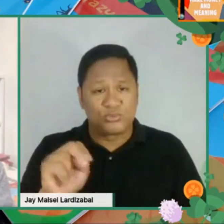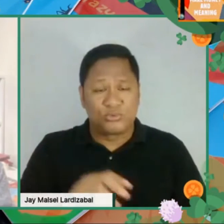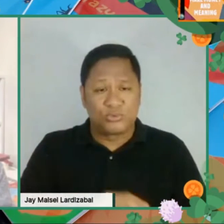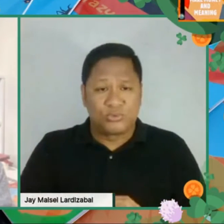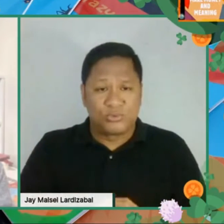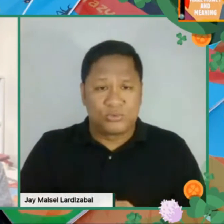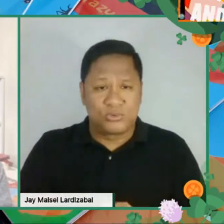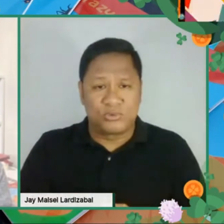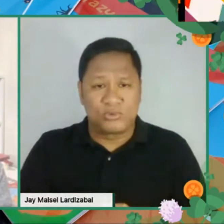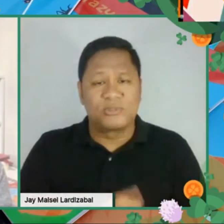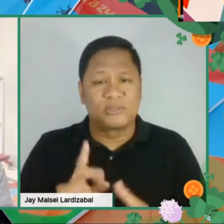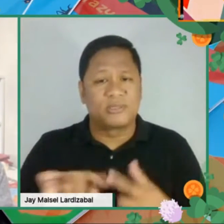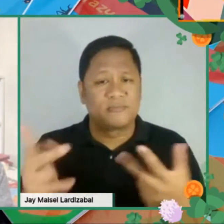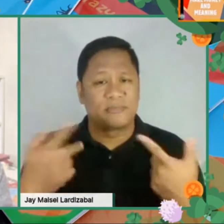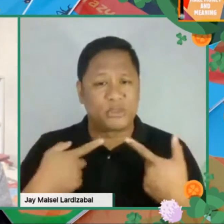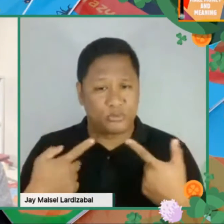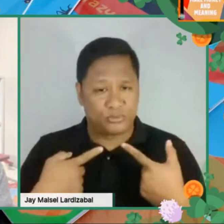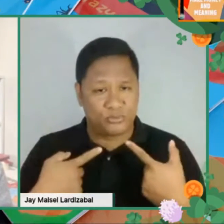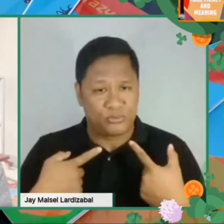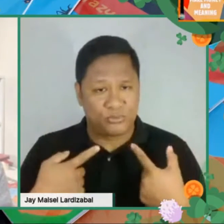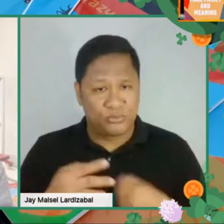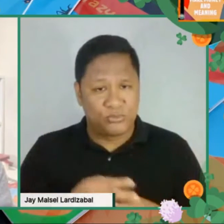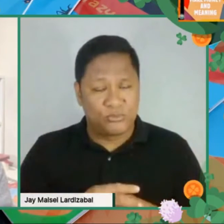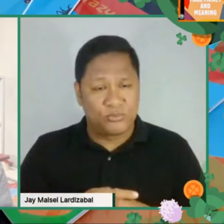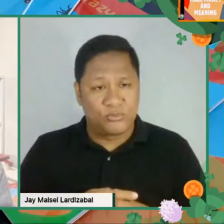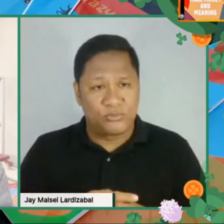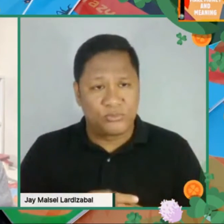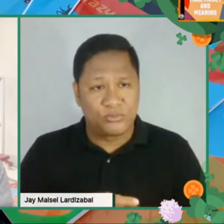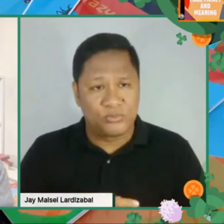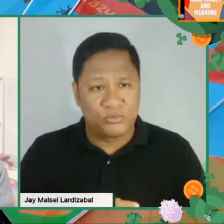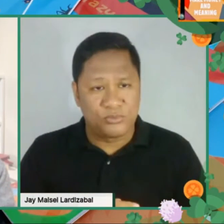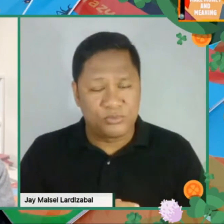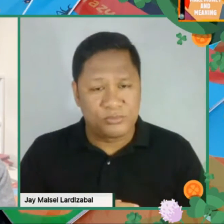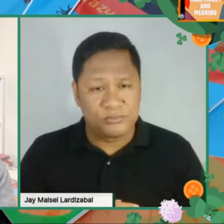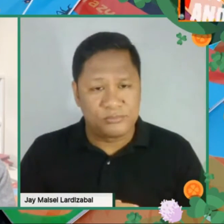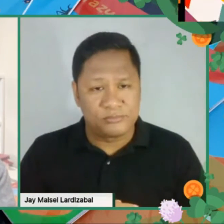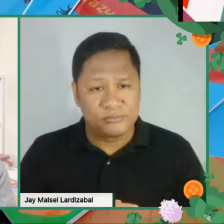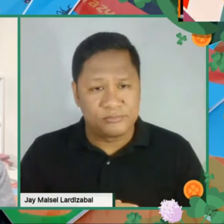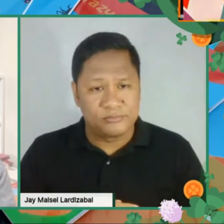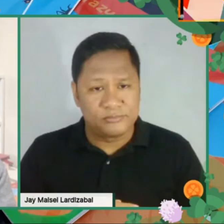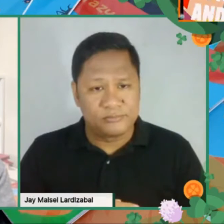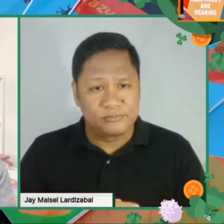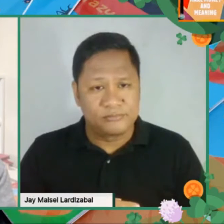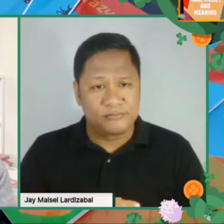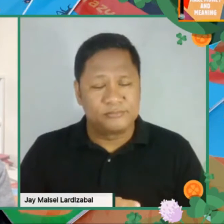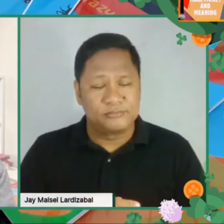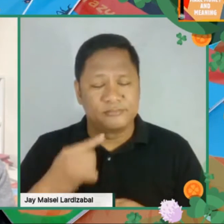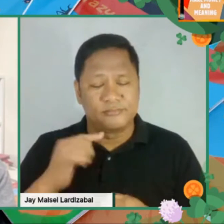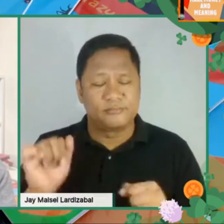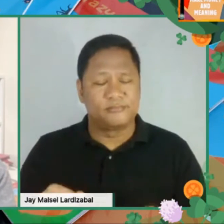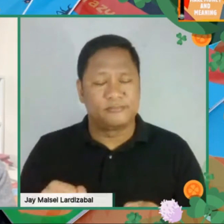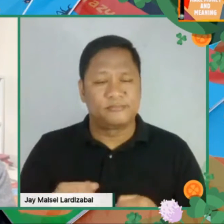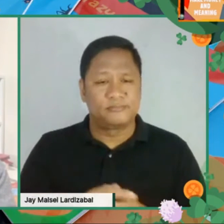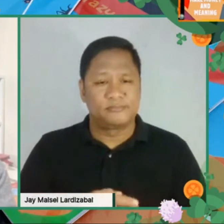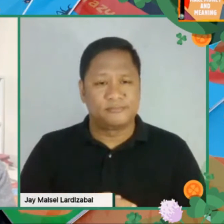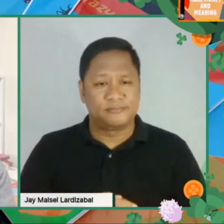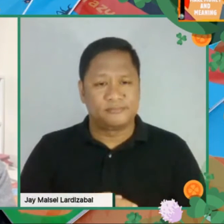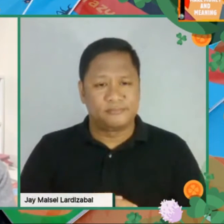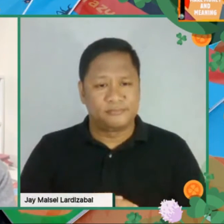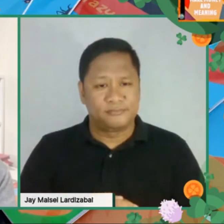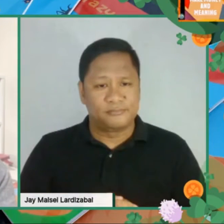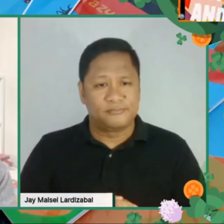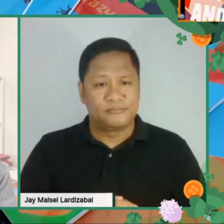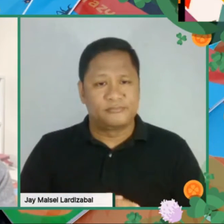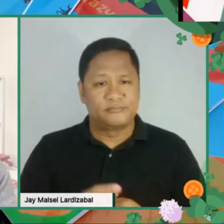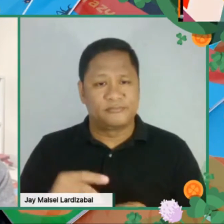meron siyang free video book. So, Mhm. they get Kaya, two formats. One video book